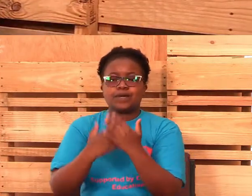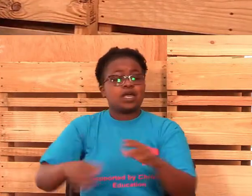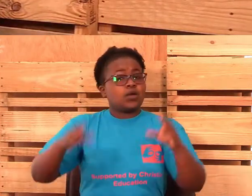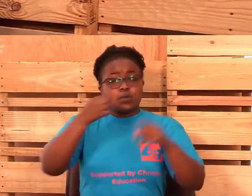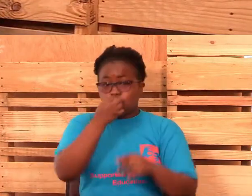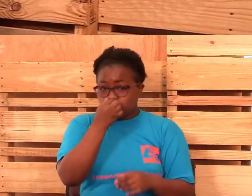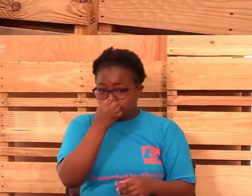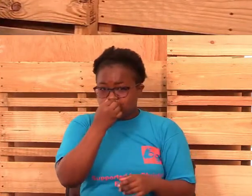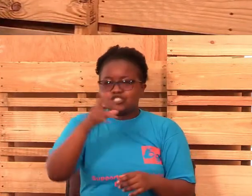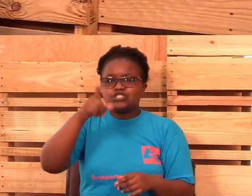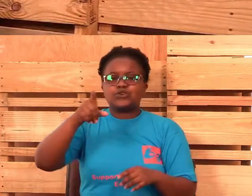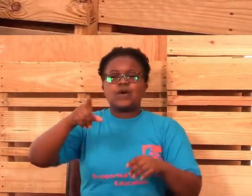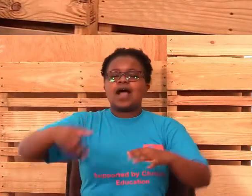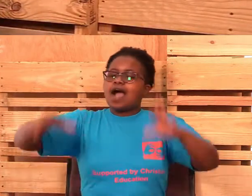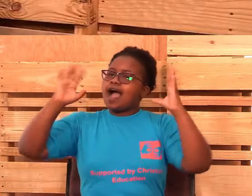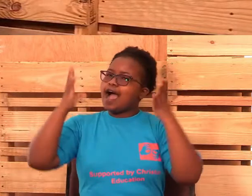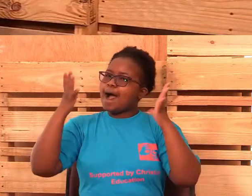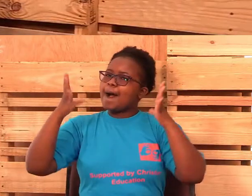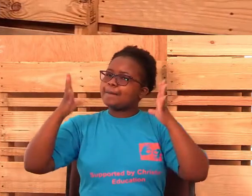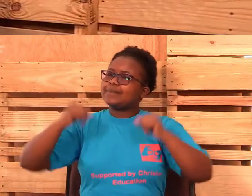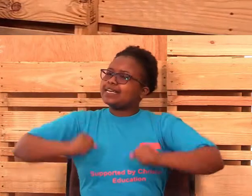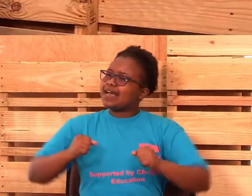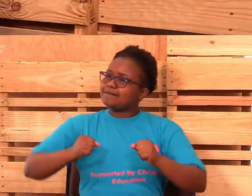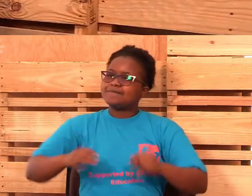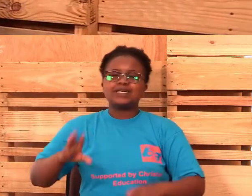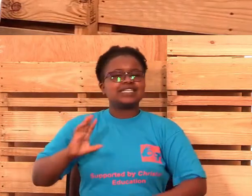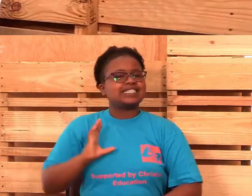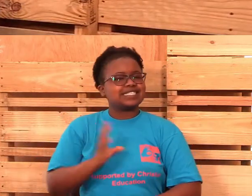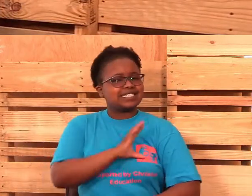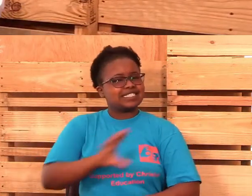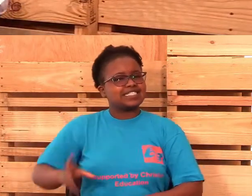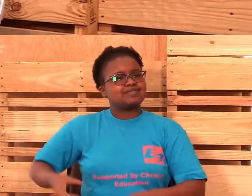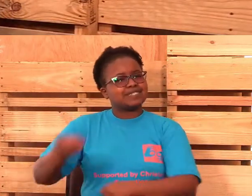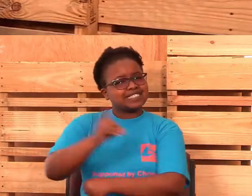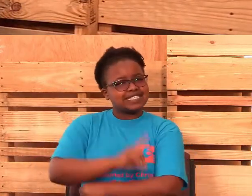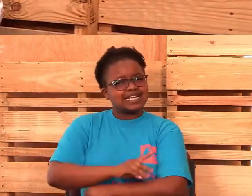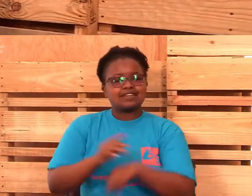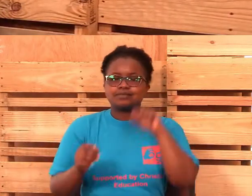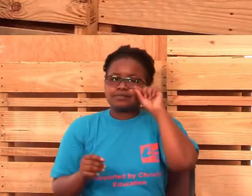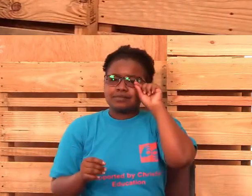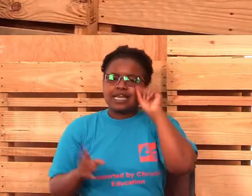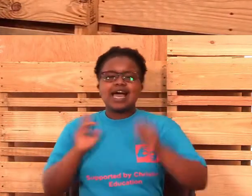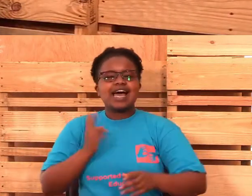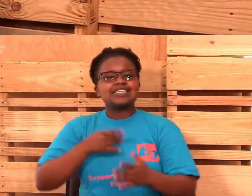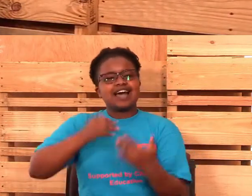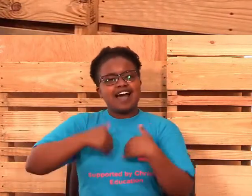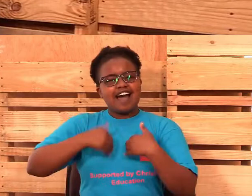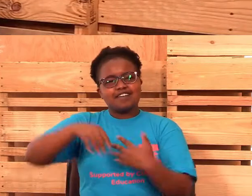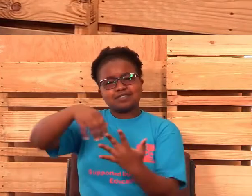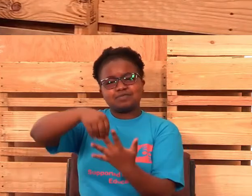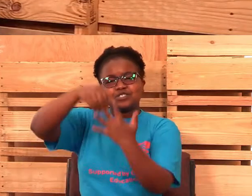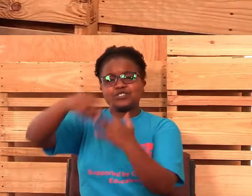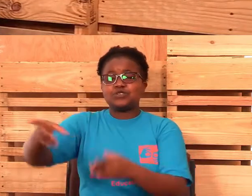wish you a Merry Christmas this day. And so, Pumbaa, yes, we want to sing a song, a special song for all of